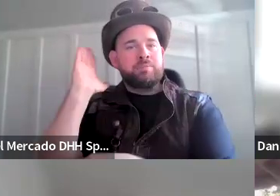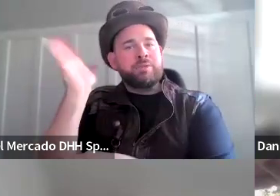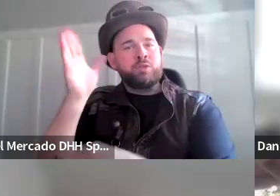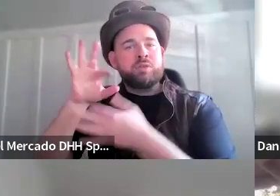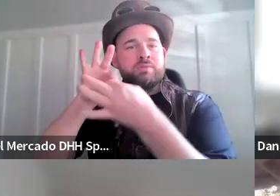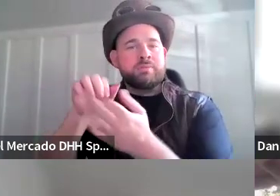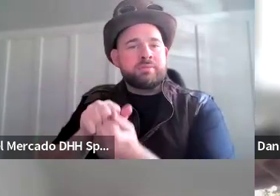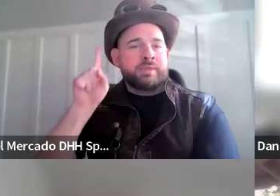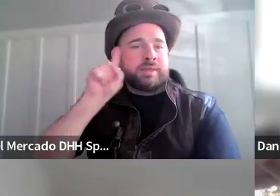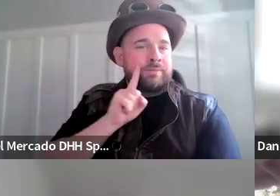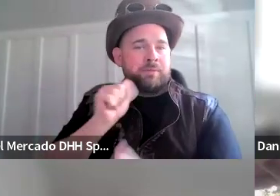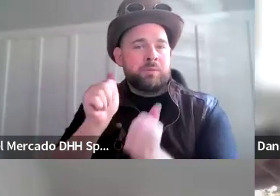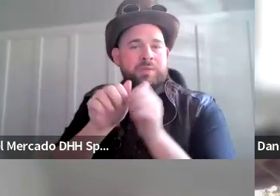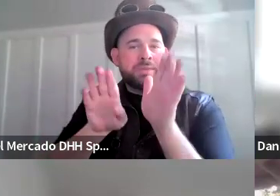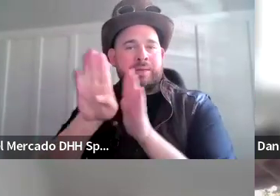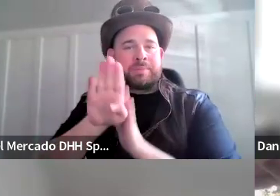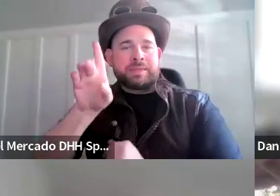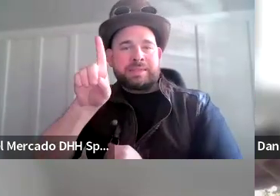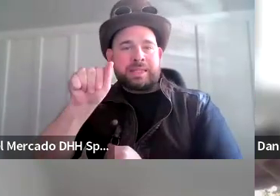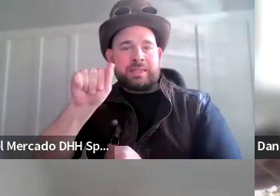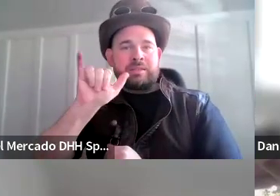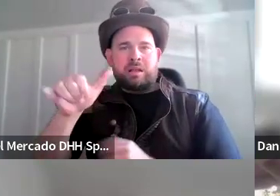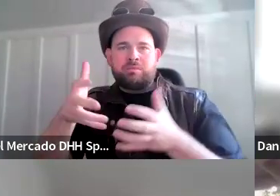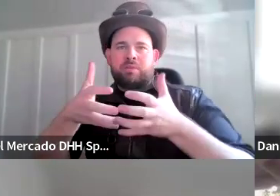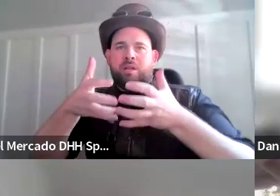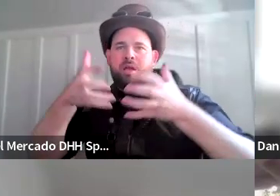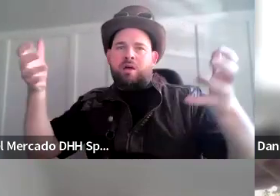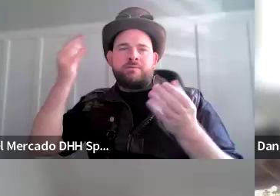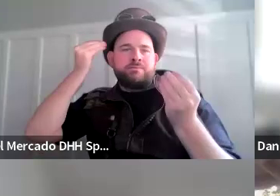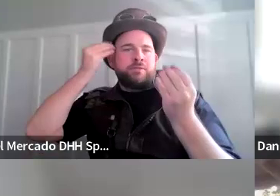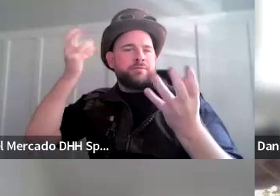presentation. DDS provides presentations